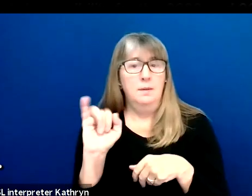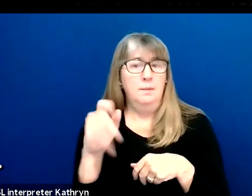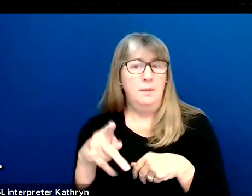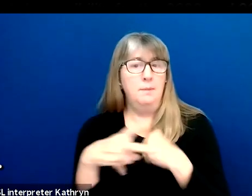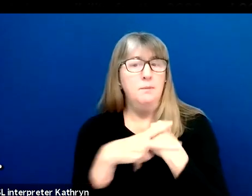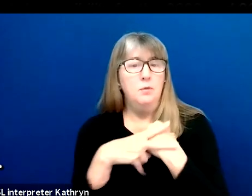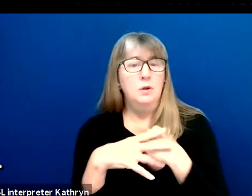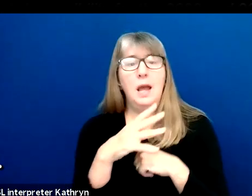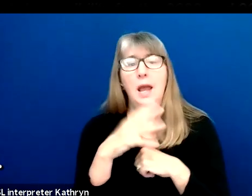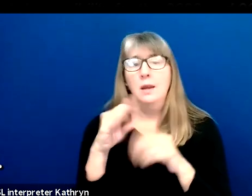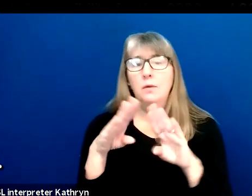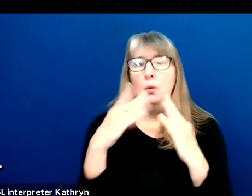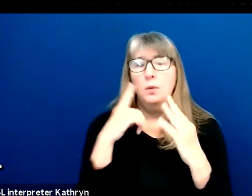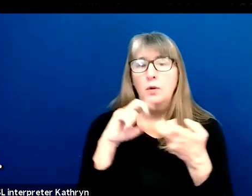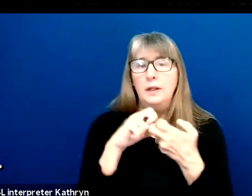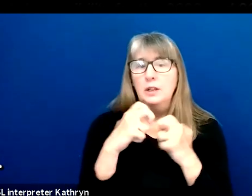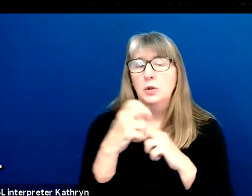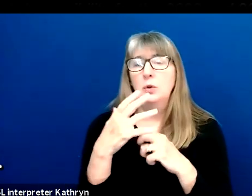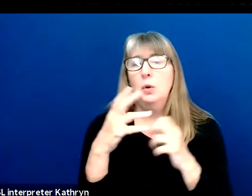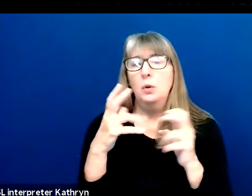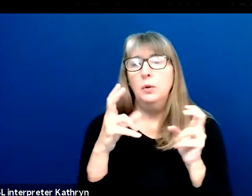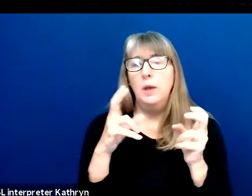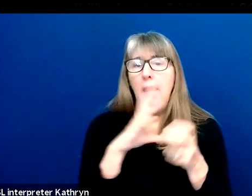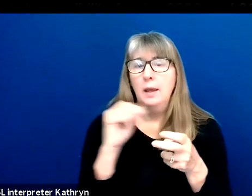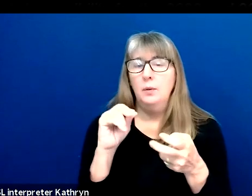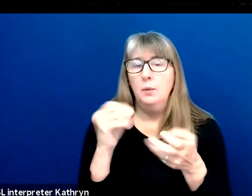open for issues and pull requests and contributions.